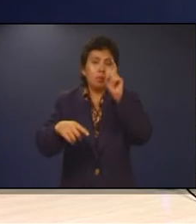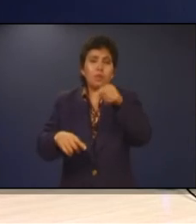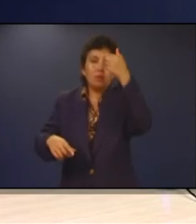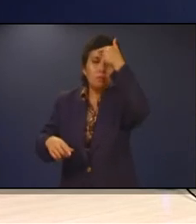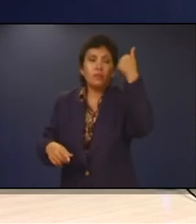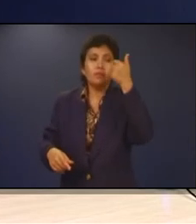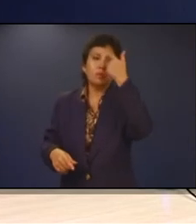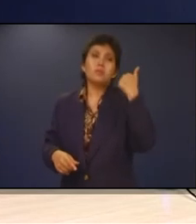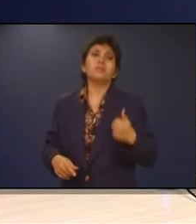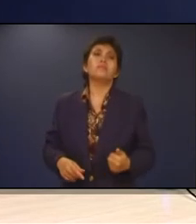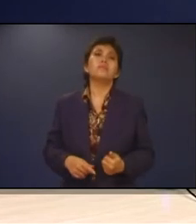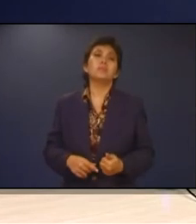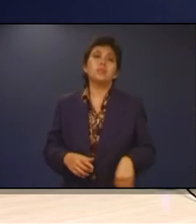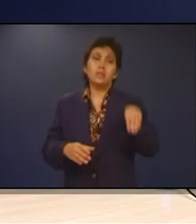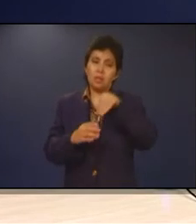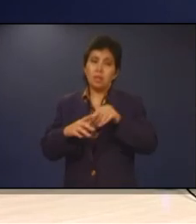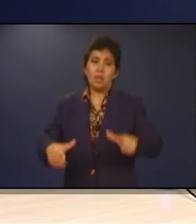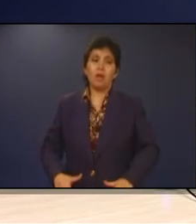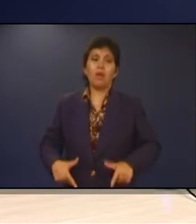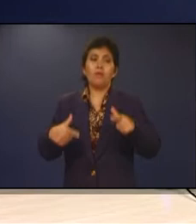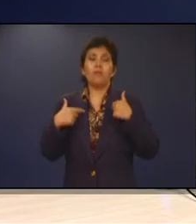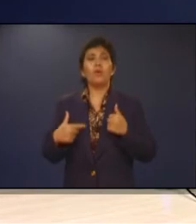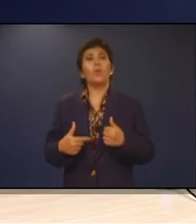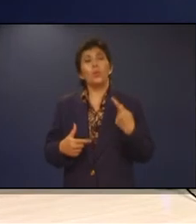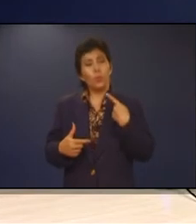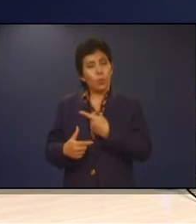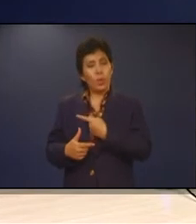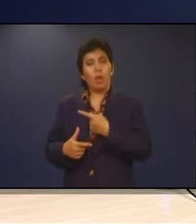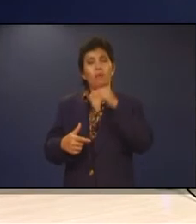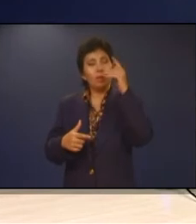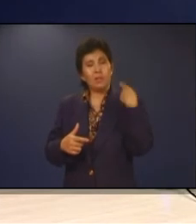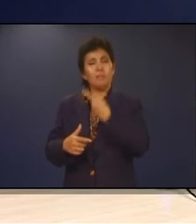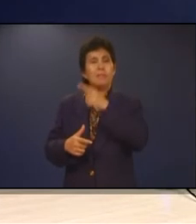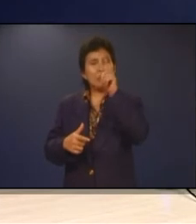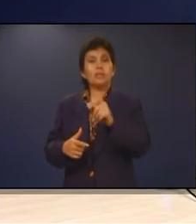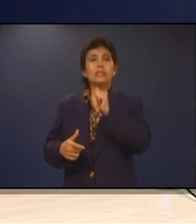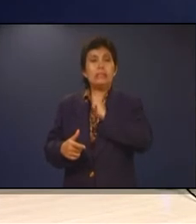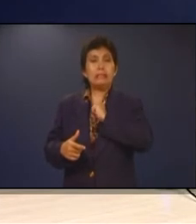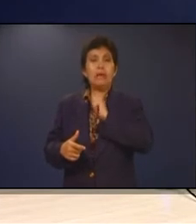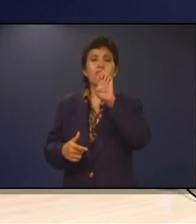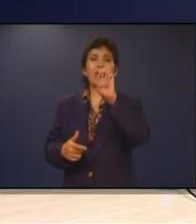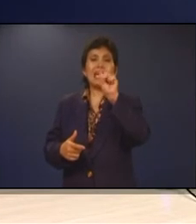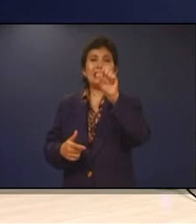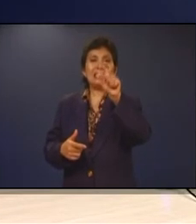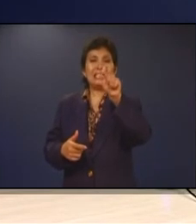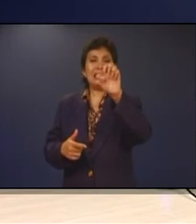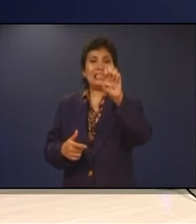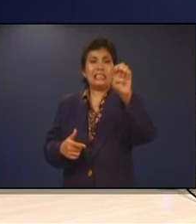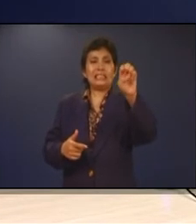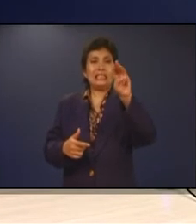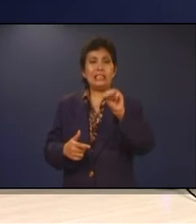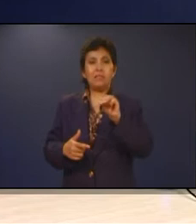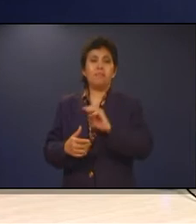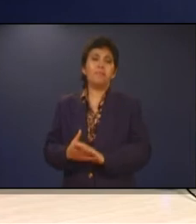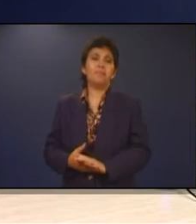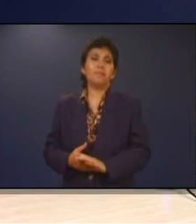this. I mean, in life, we need to have self-esteem. This is one of the basic rules for you